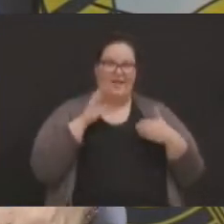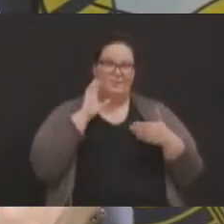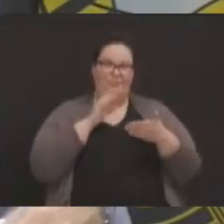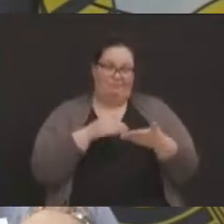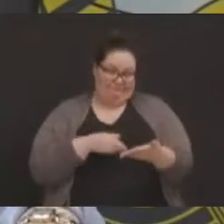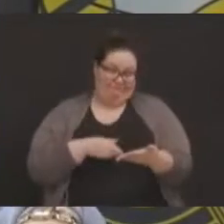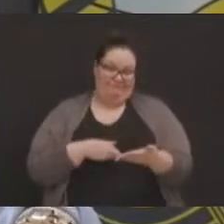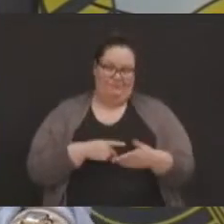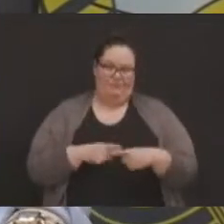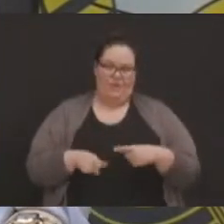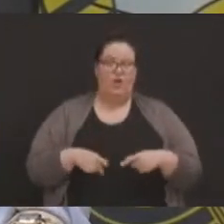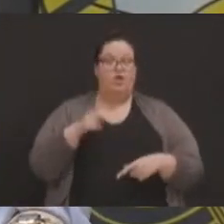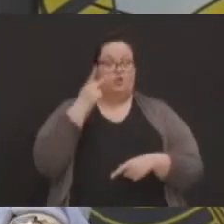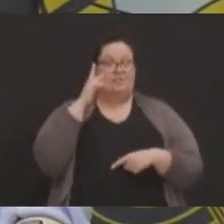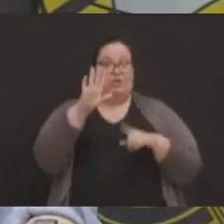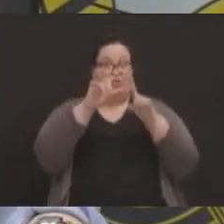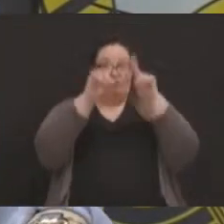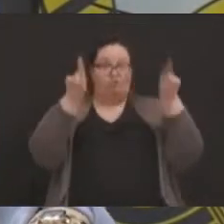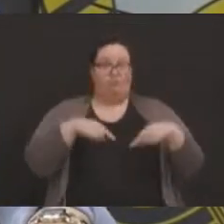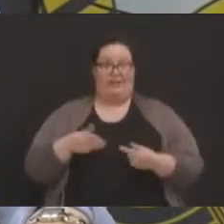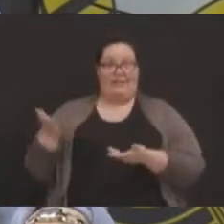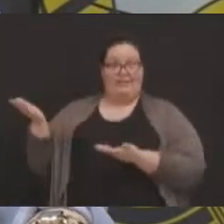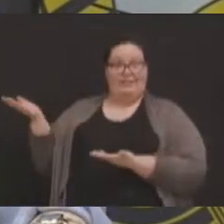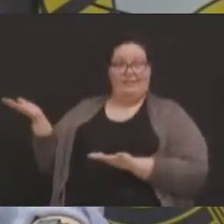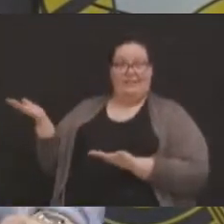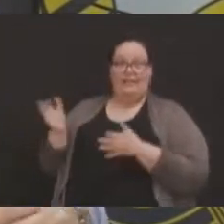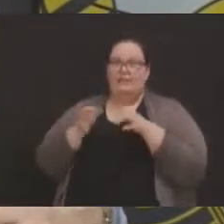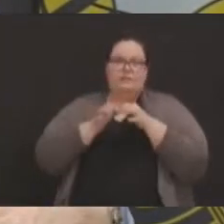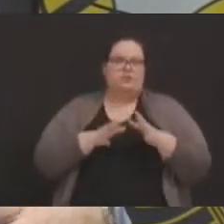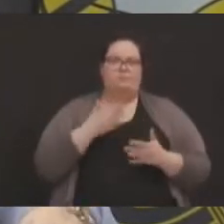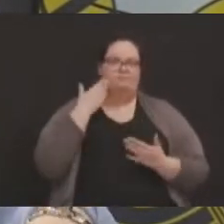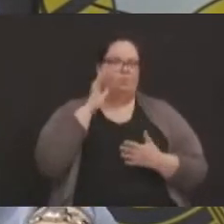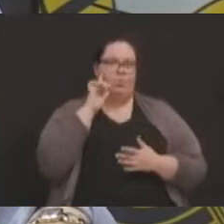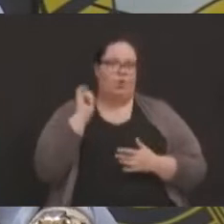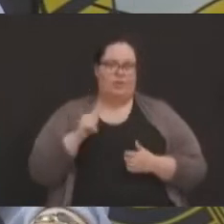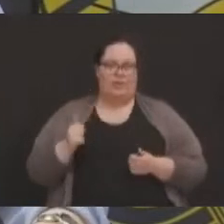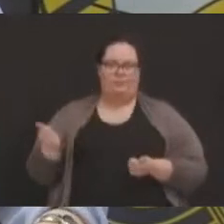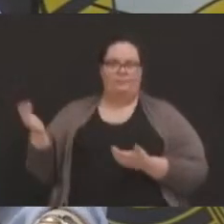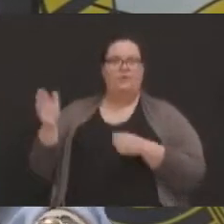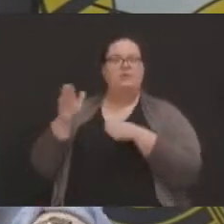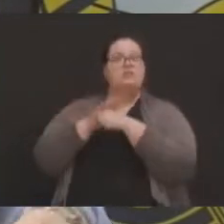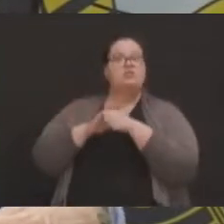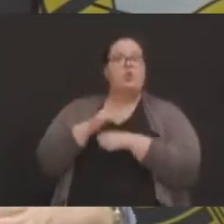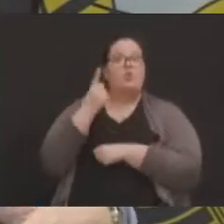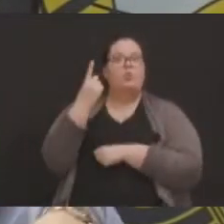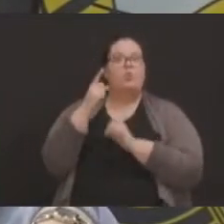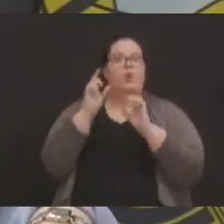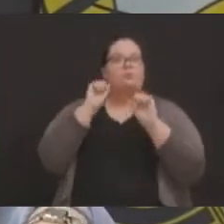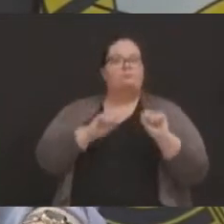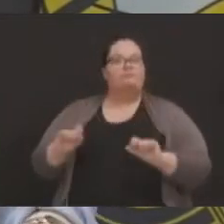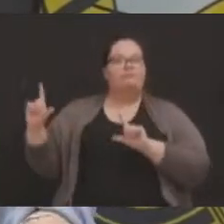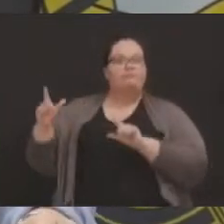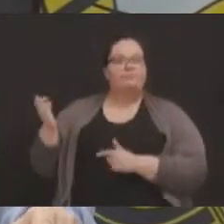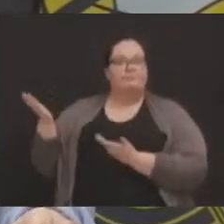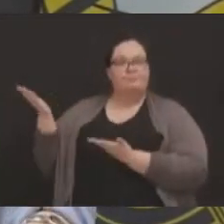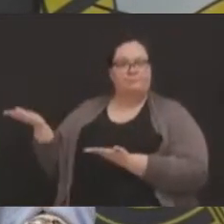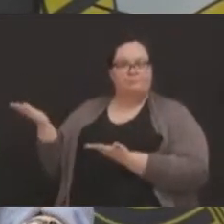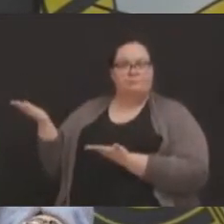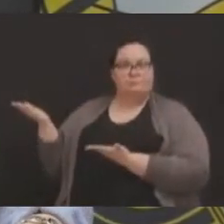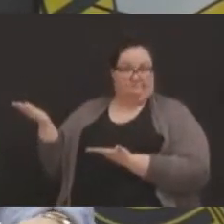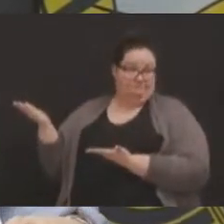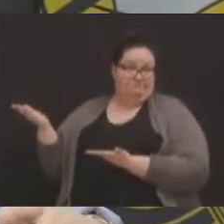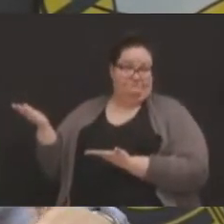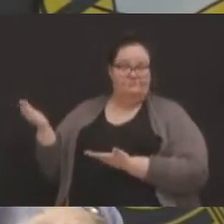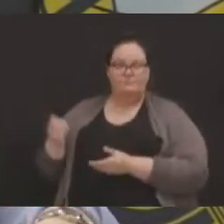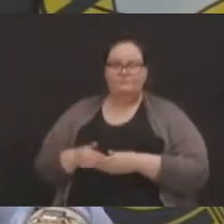these images, and the reason we're doing this is because people are asking, well, every time we've done any stakeholder engagement